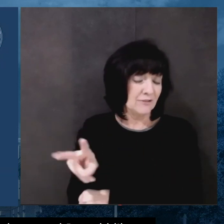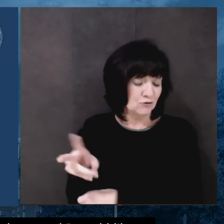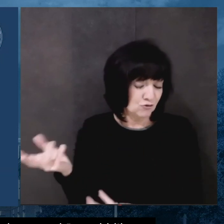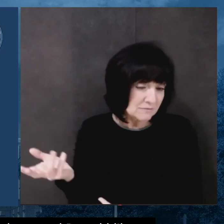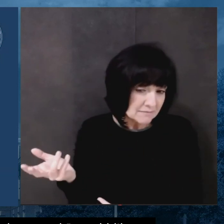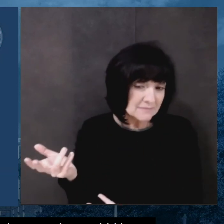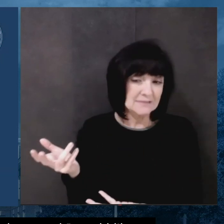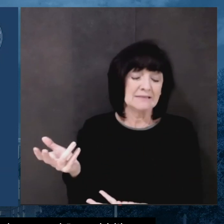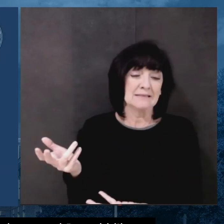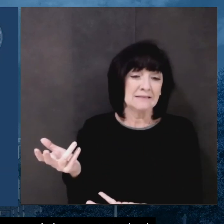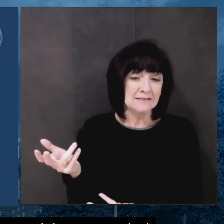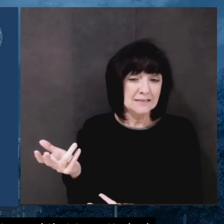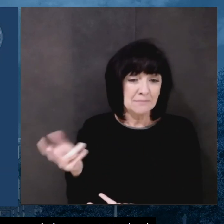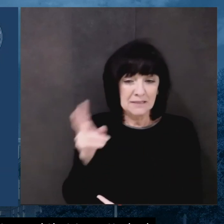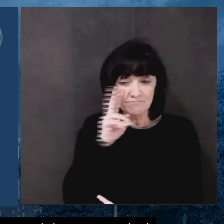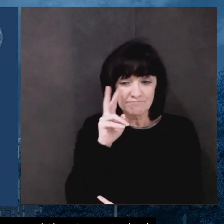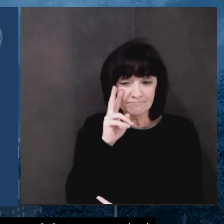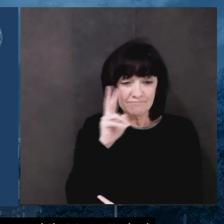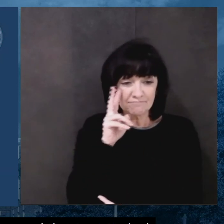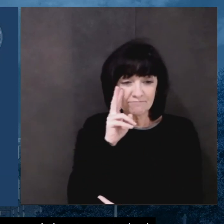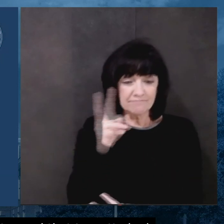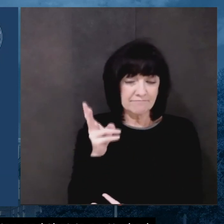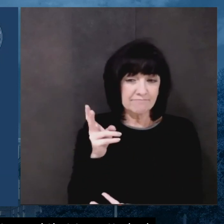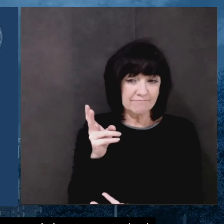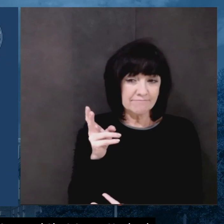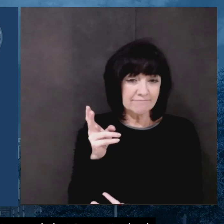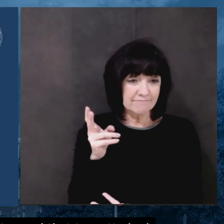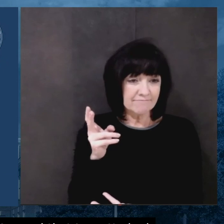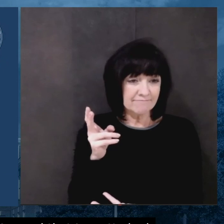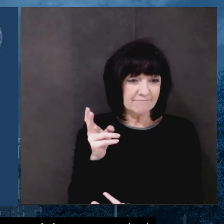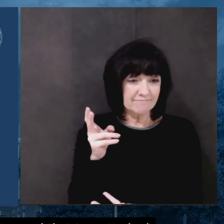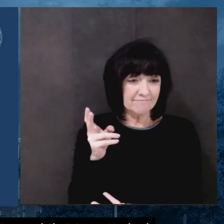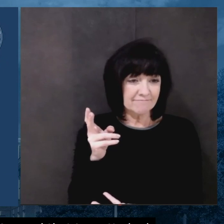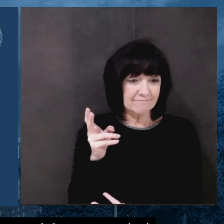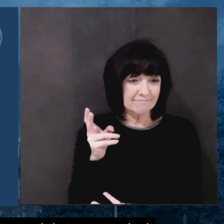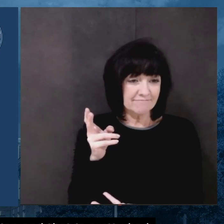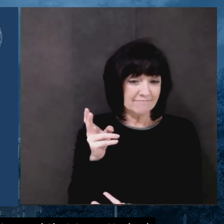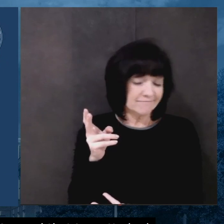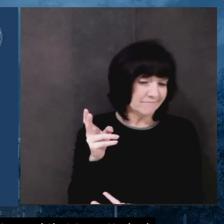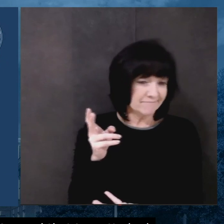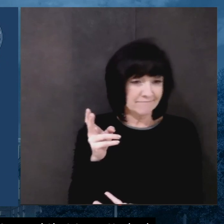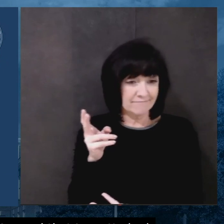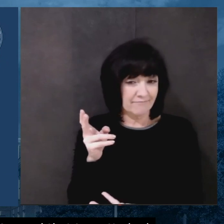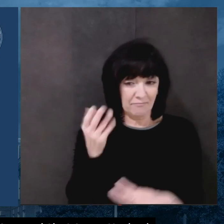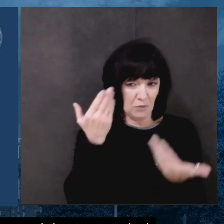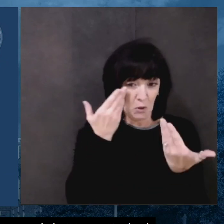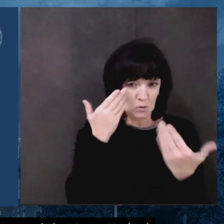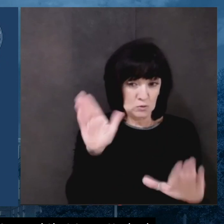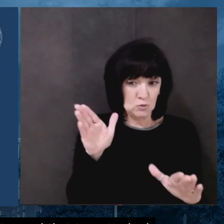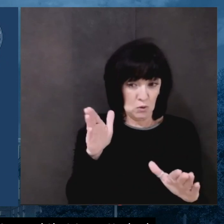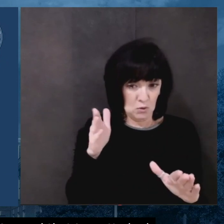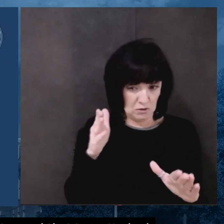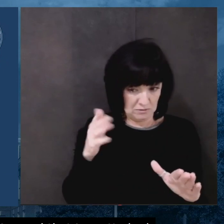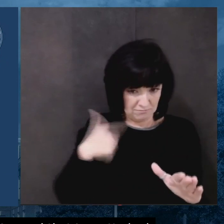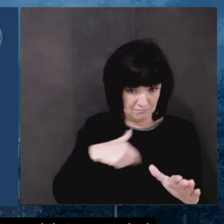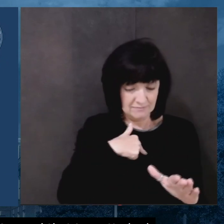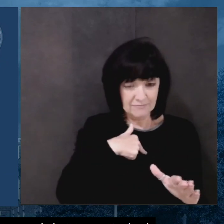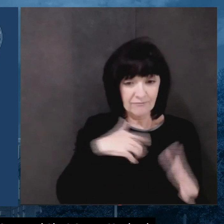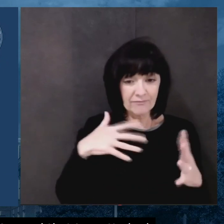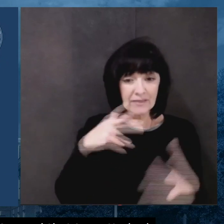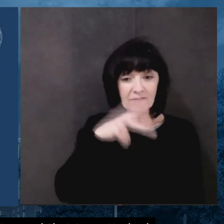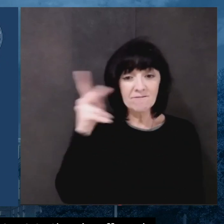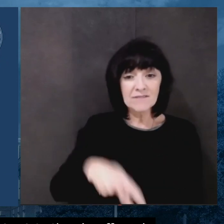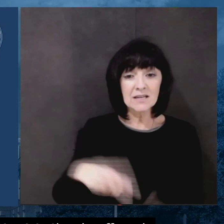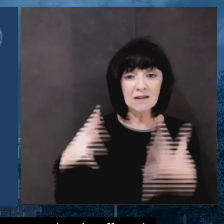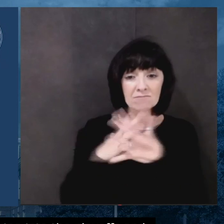point, when there's not a chance of making it into the playoffs, we ought to, create competition